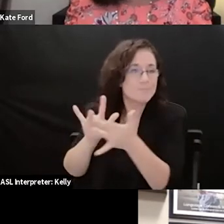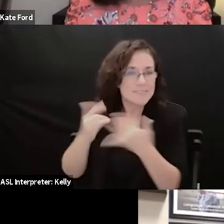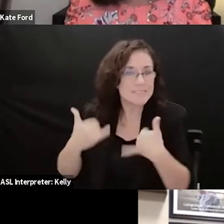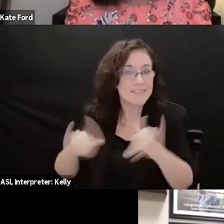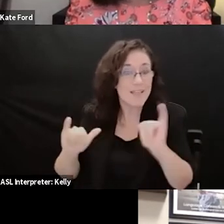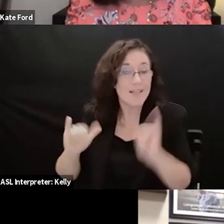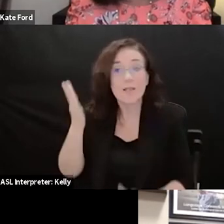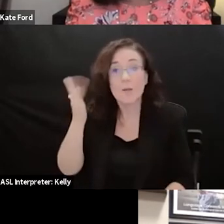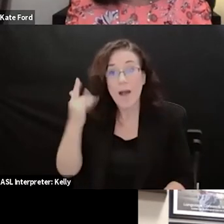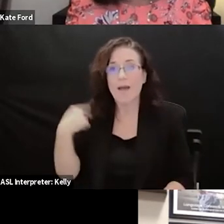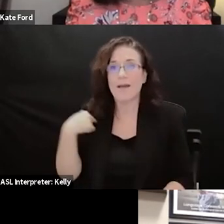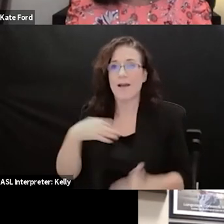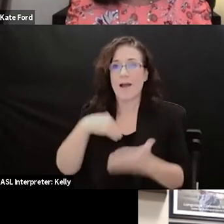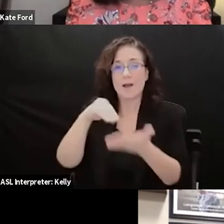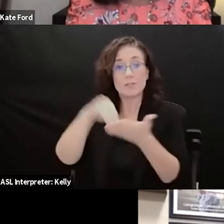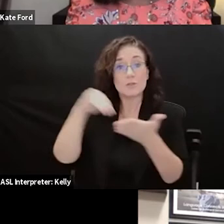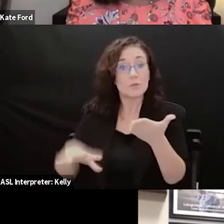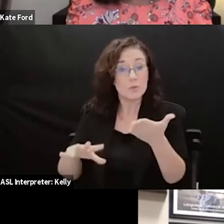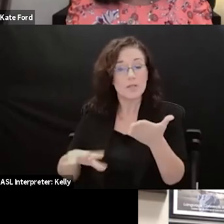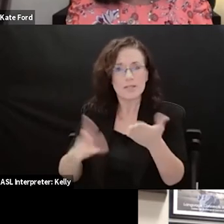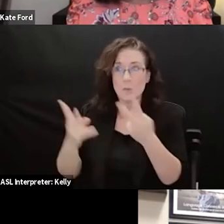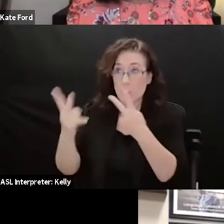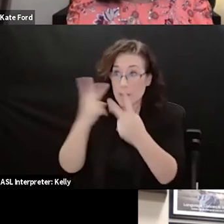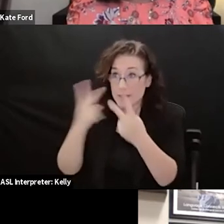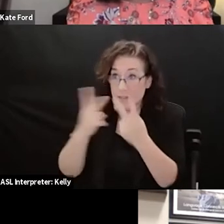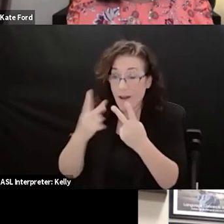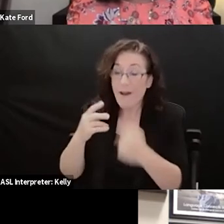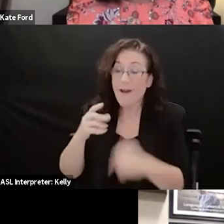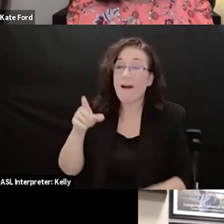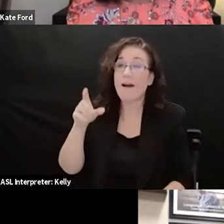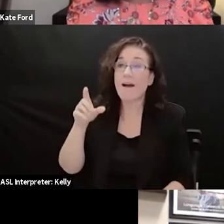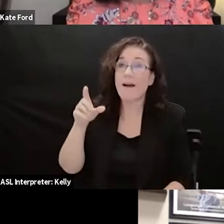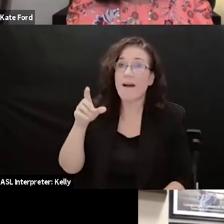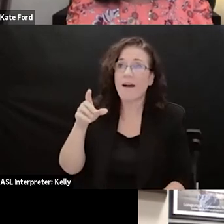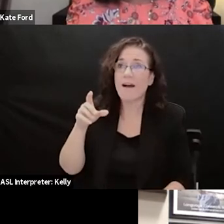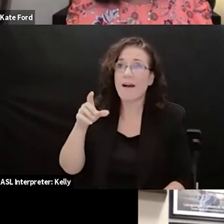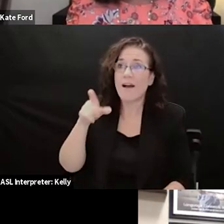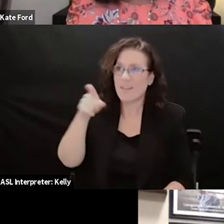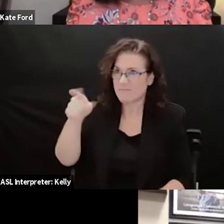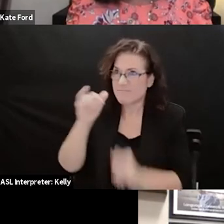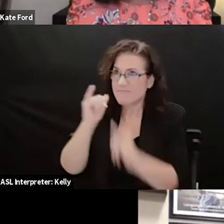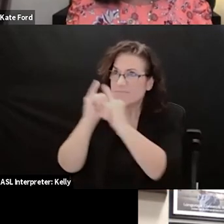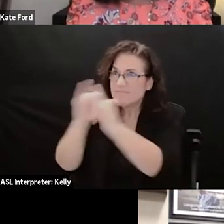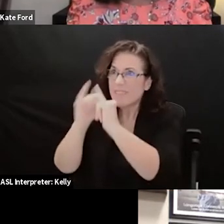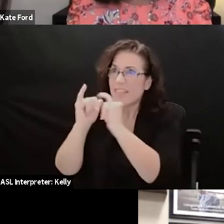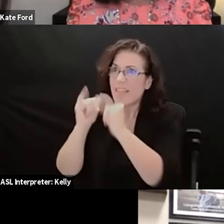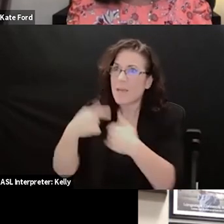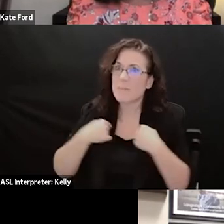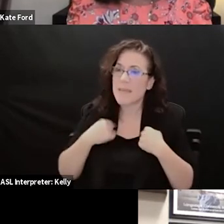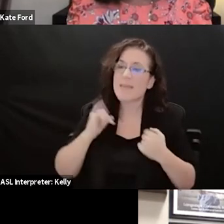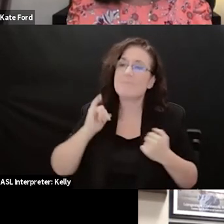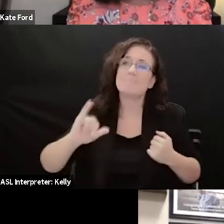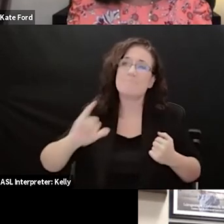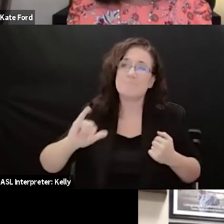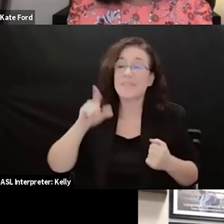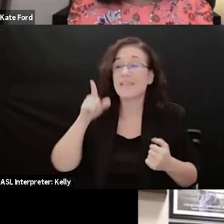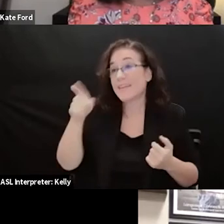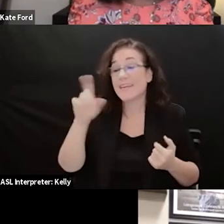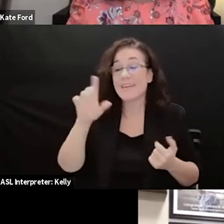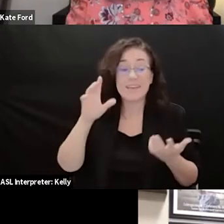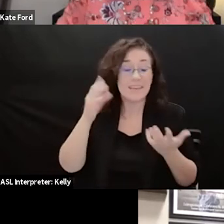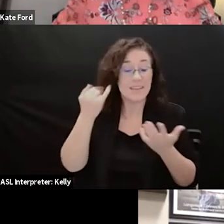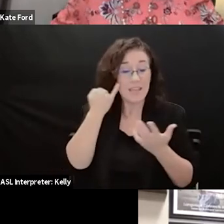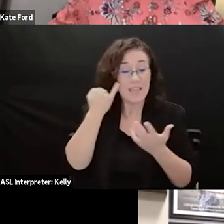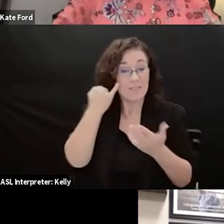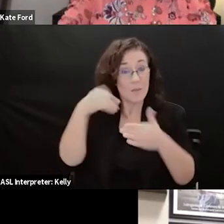our students saw and see the reflection of their own you walked in and you had the music going and you